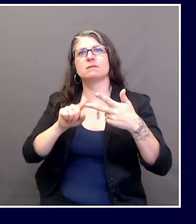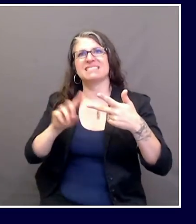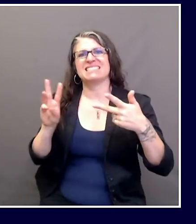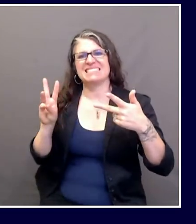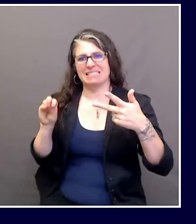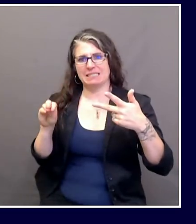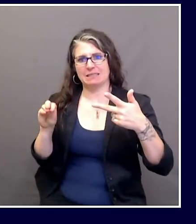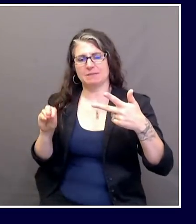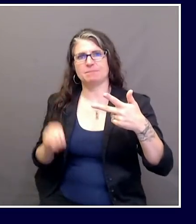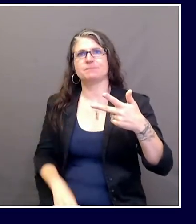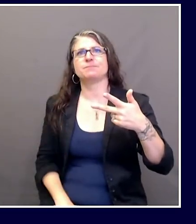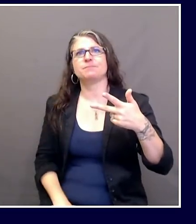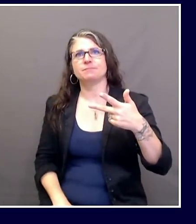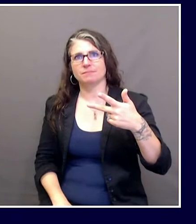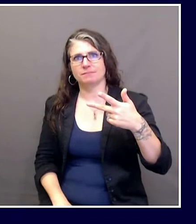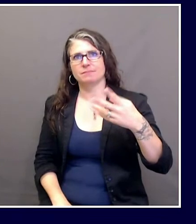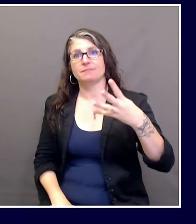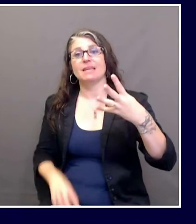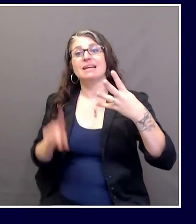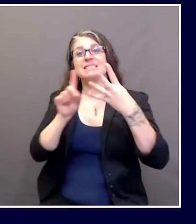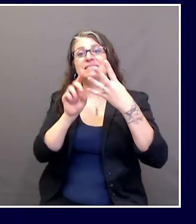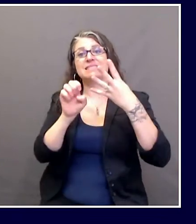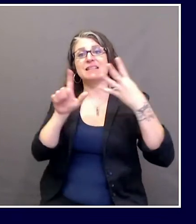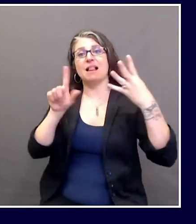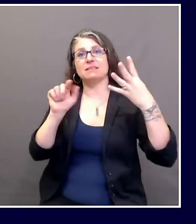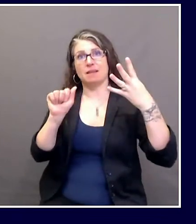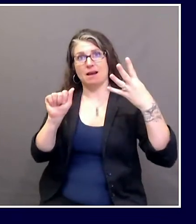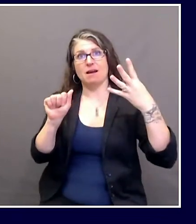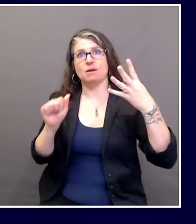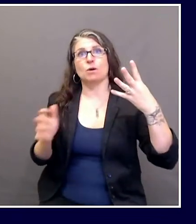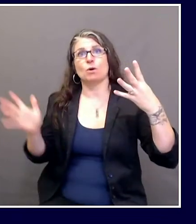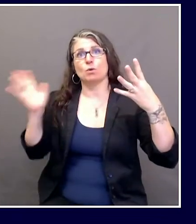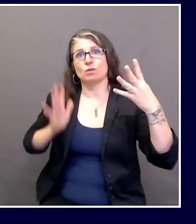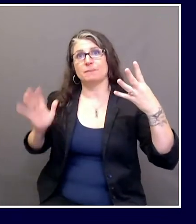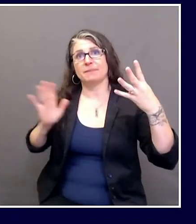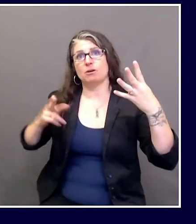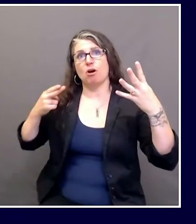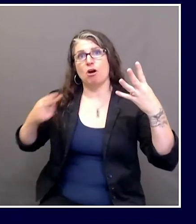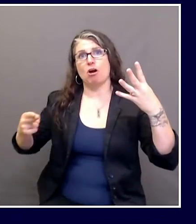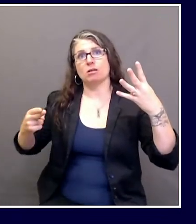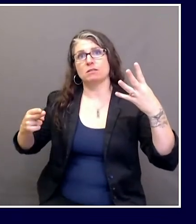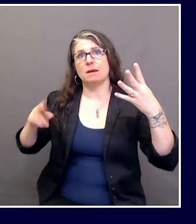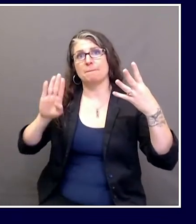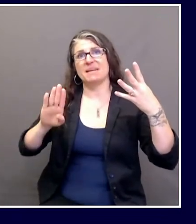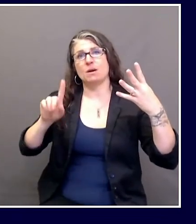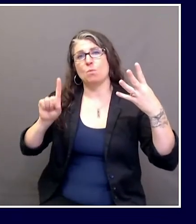for the Delta variant, which it used to be called